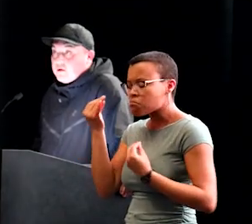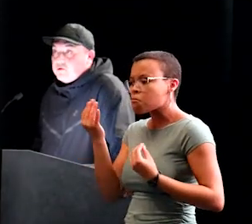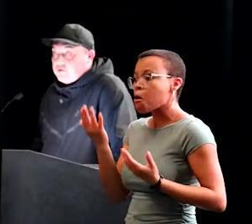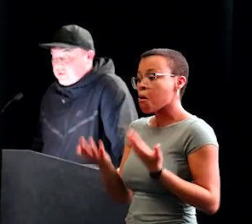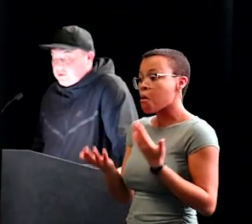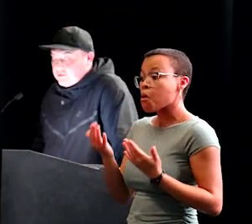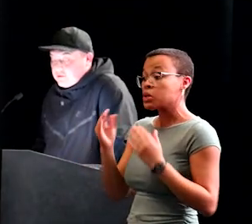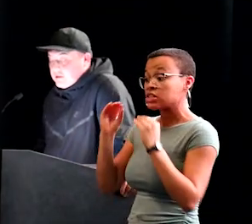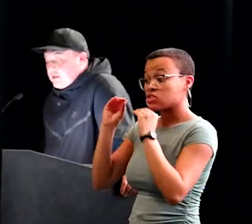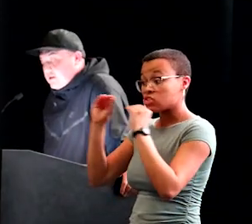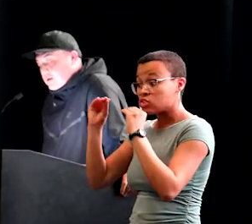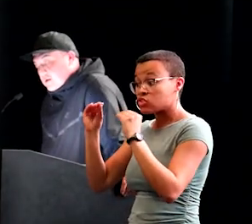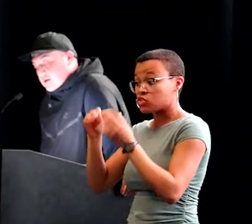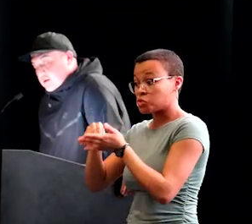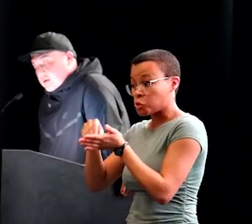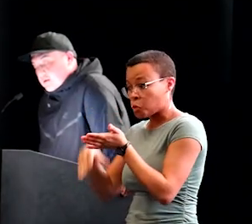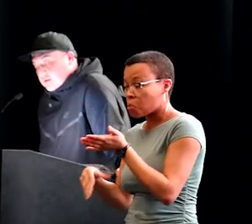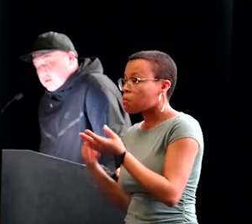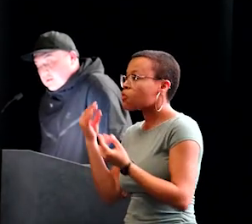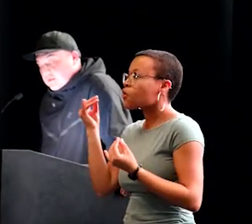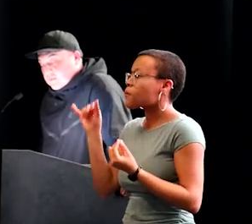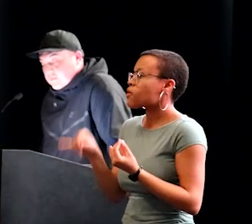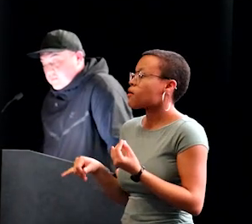helping other students.